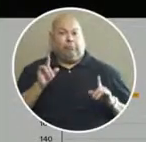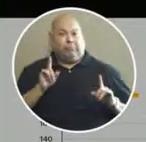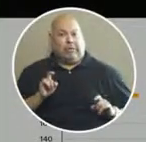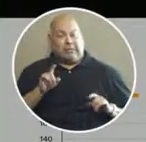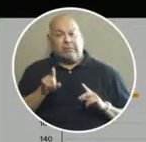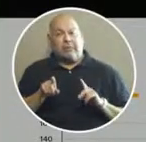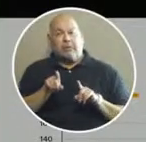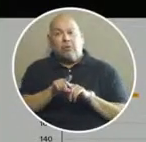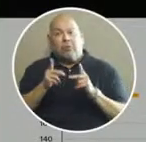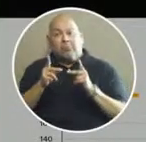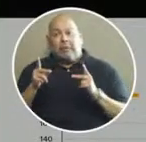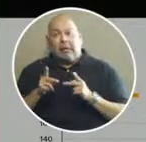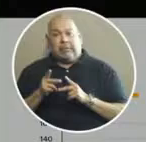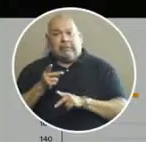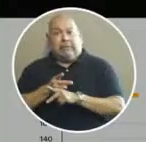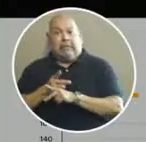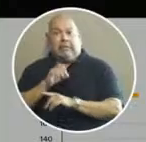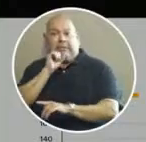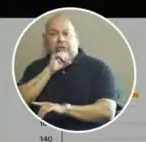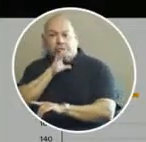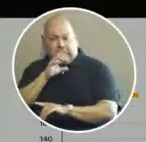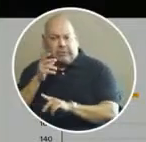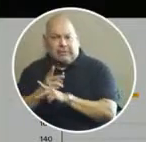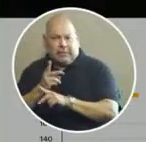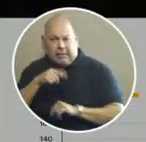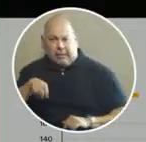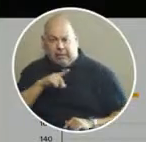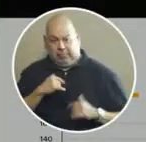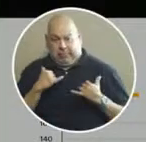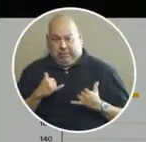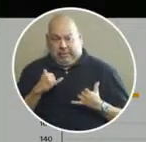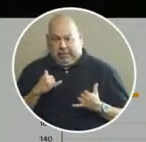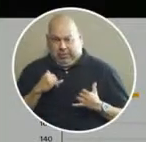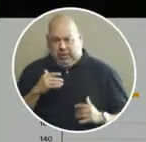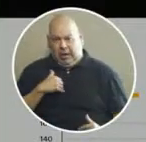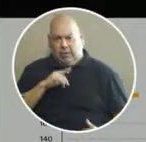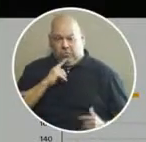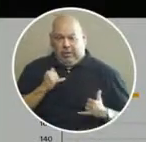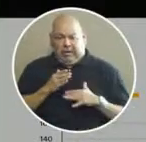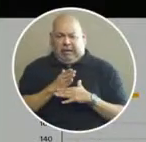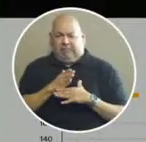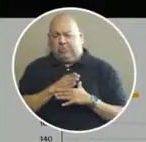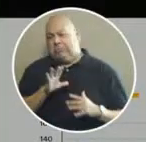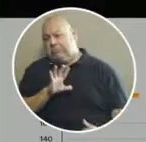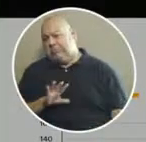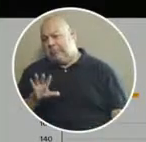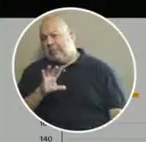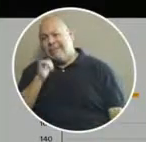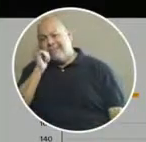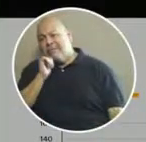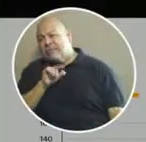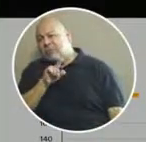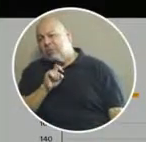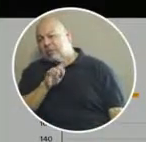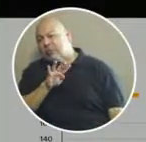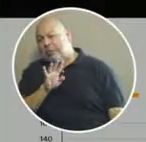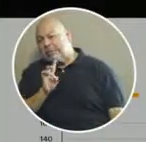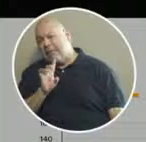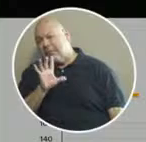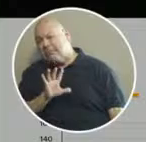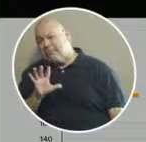and also those facilities that care for the elderly. We currently are averaging a daily of